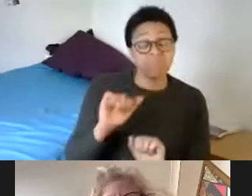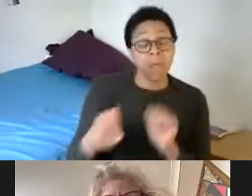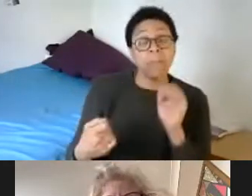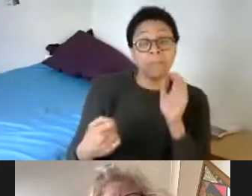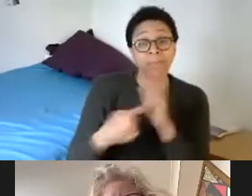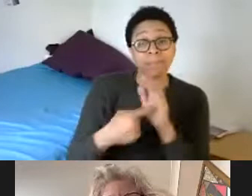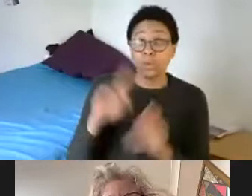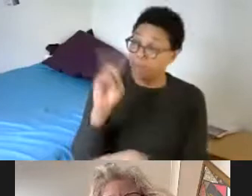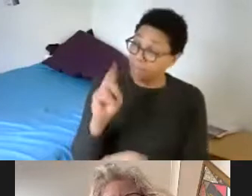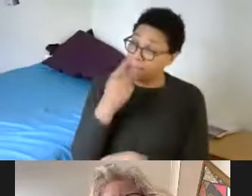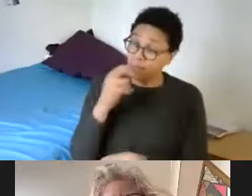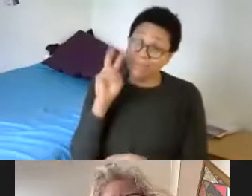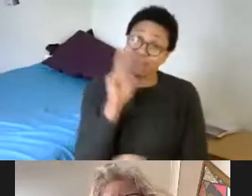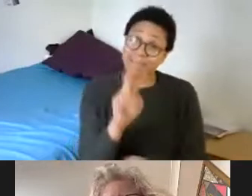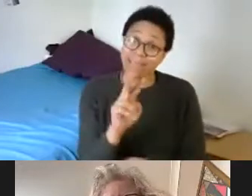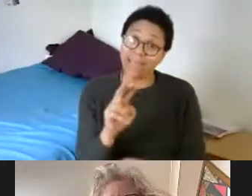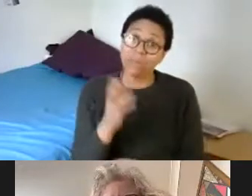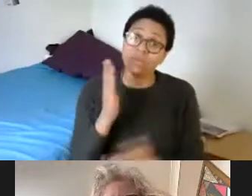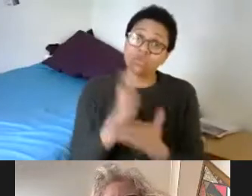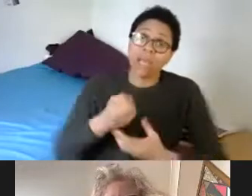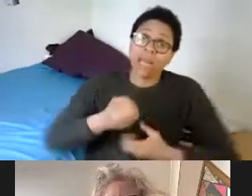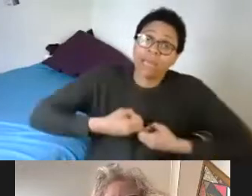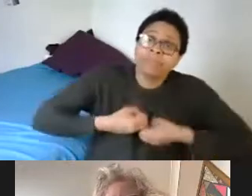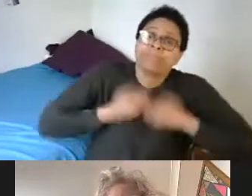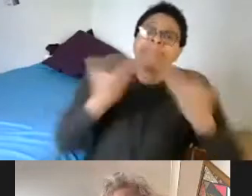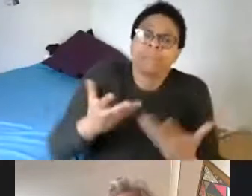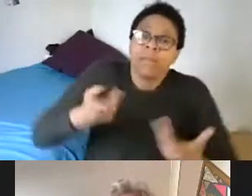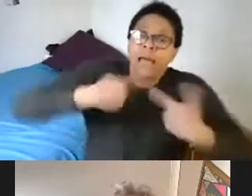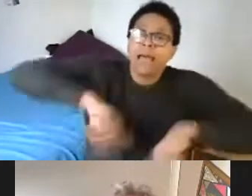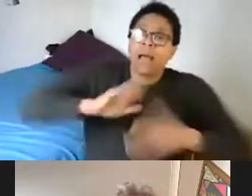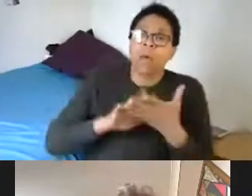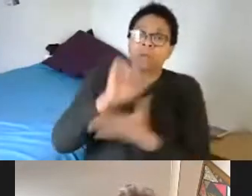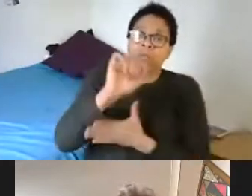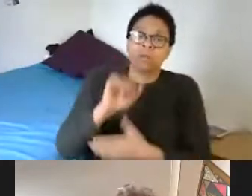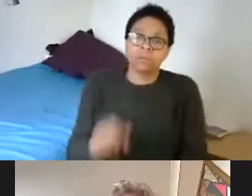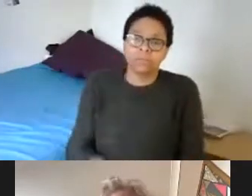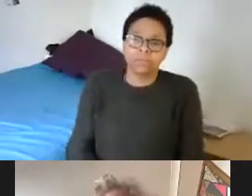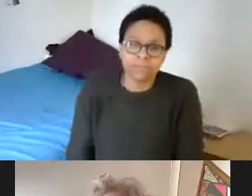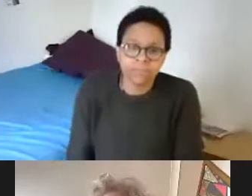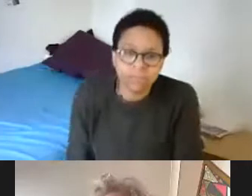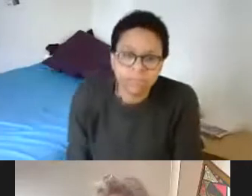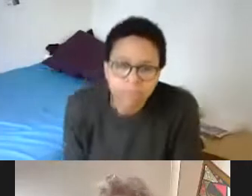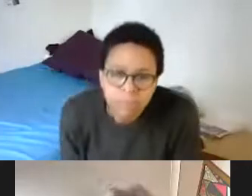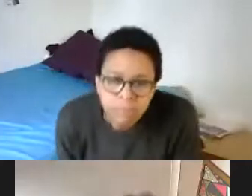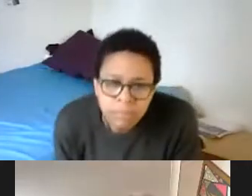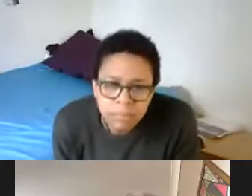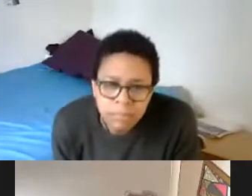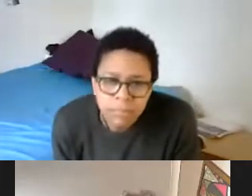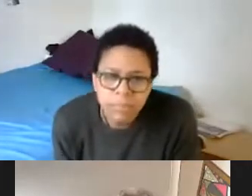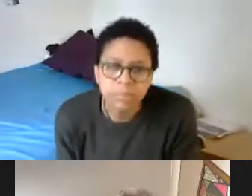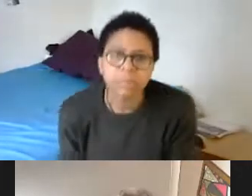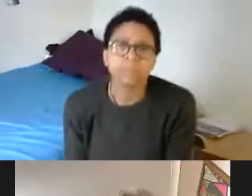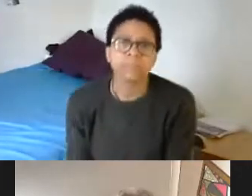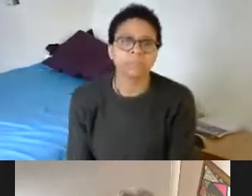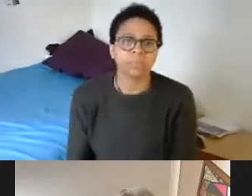them. It expresses our culture, doesn't it? So, you know. Exactly. Thanks, Anyway, Tess. thank you. Thanks, Tess. That was